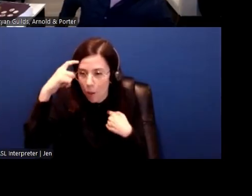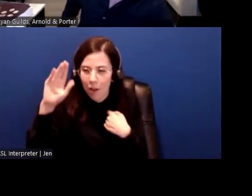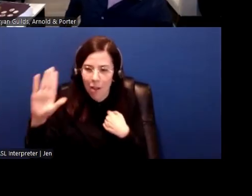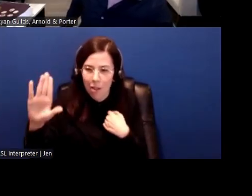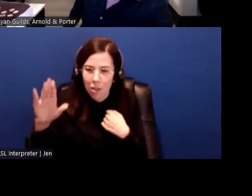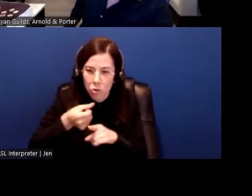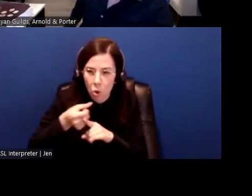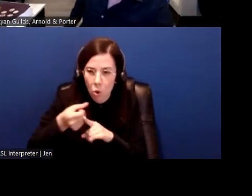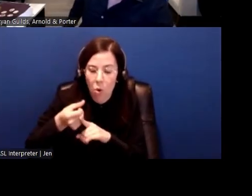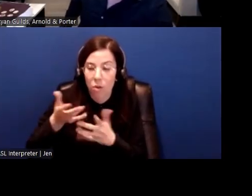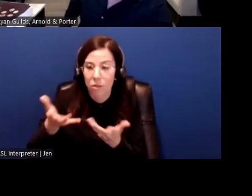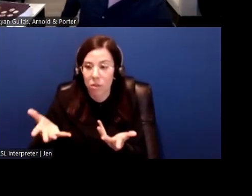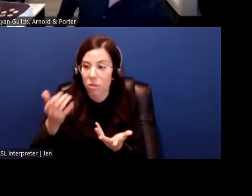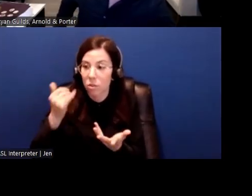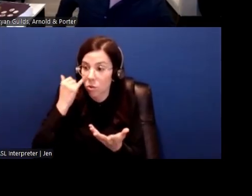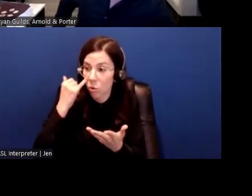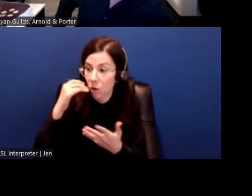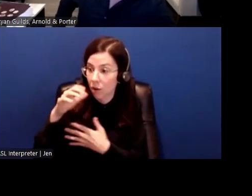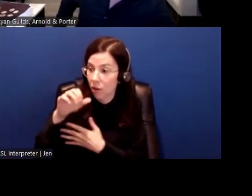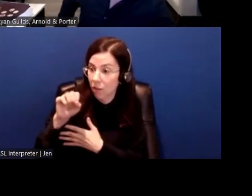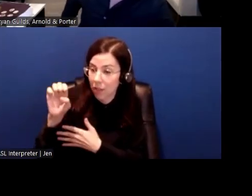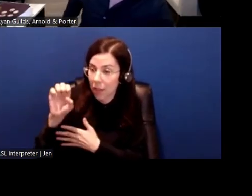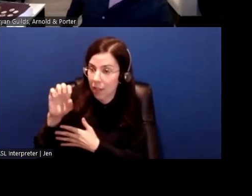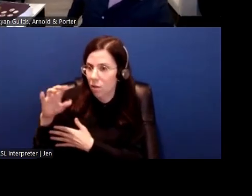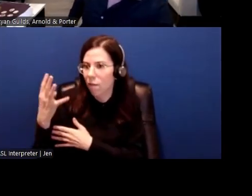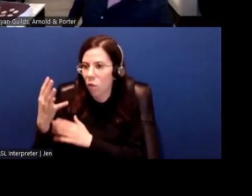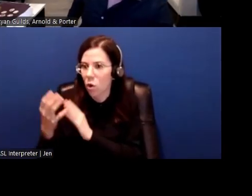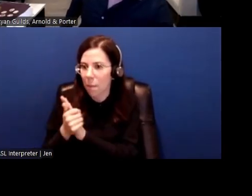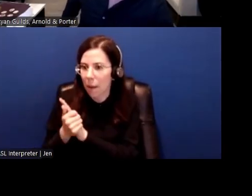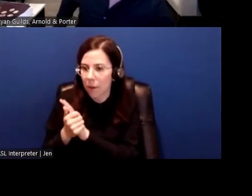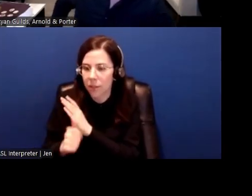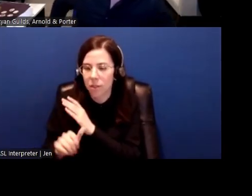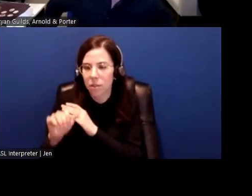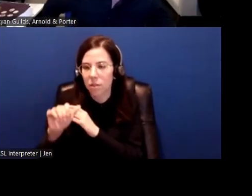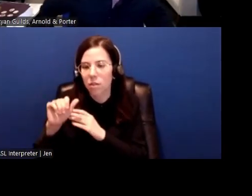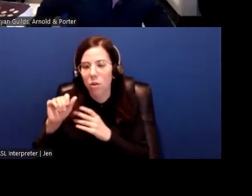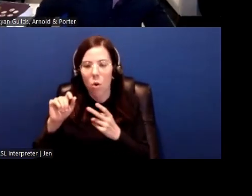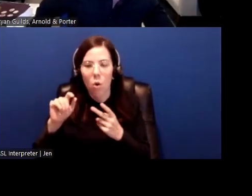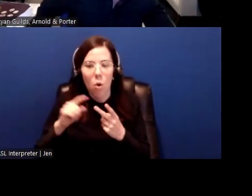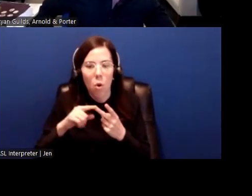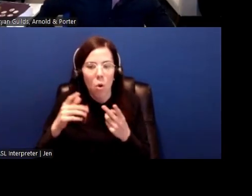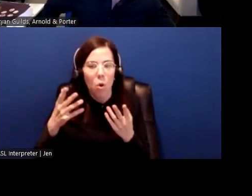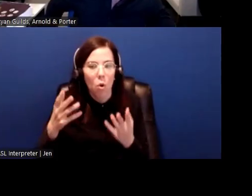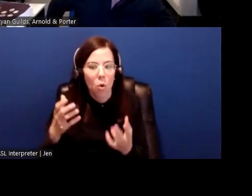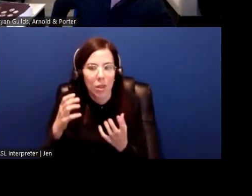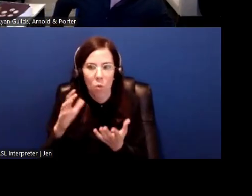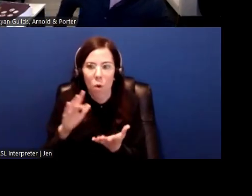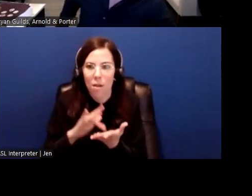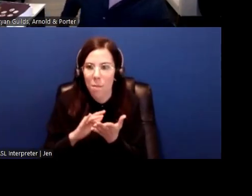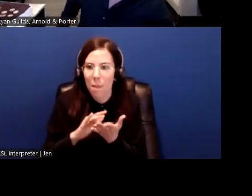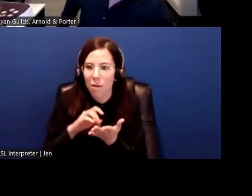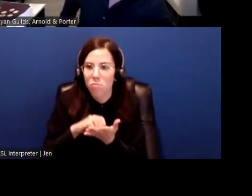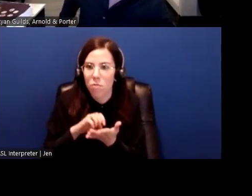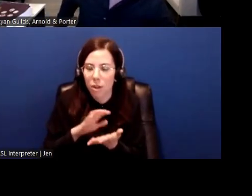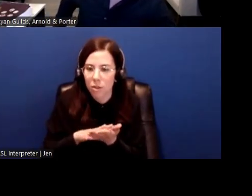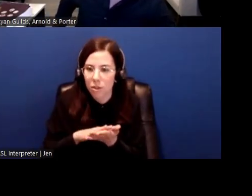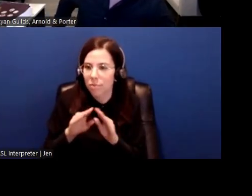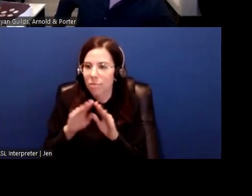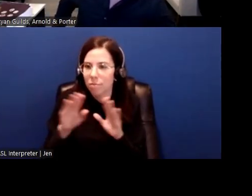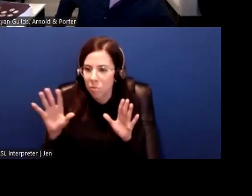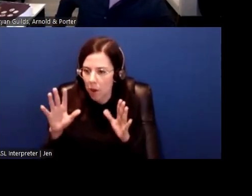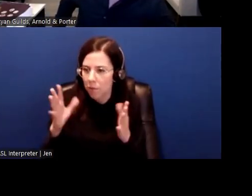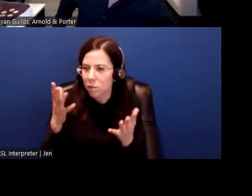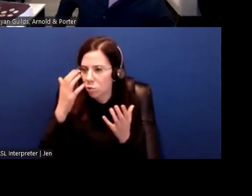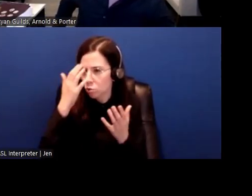whether the case is a Fourth Amendment case or seeking the survivor's medical records, they obviously have an interest in the entire